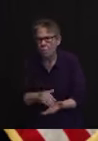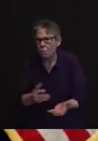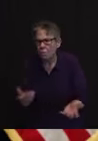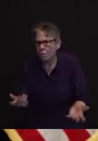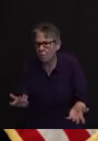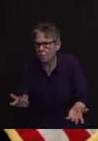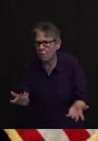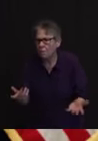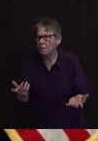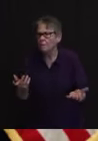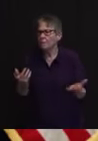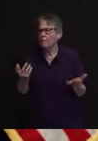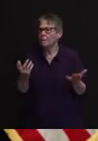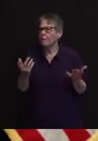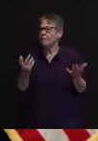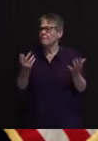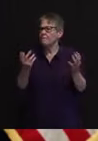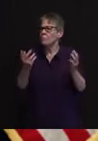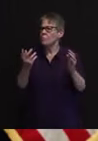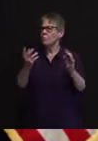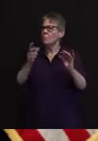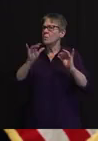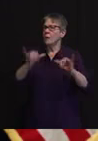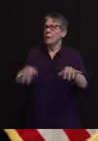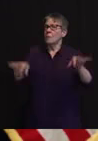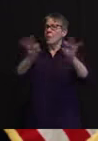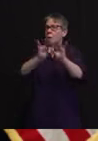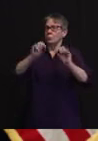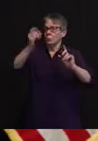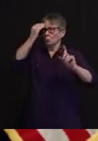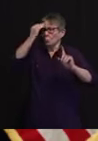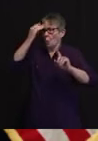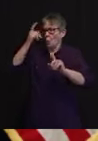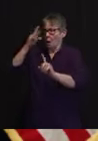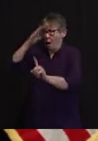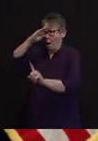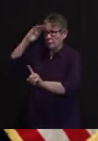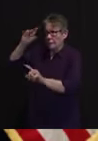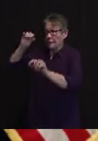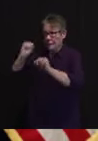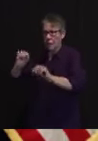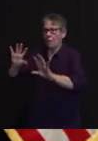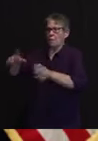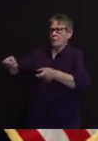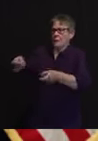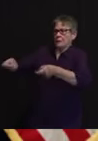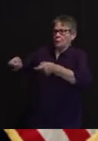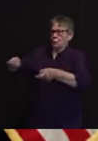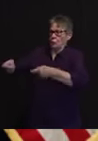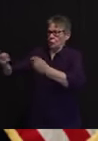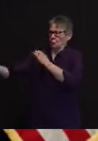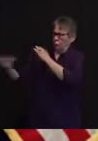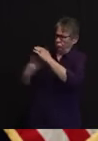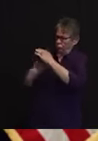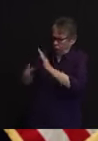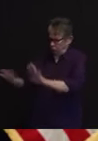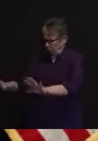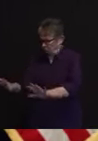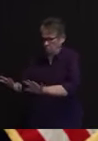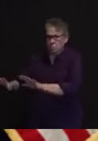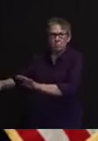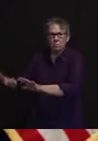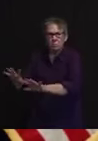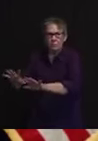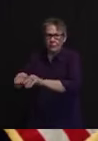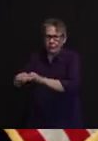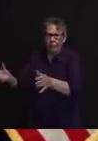House talking with their team on this exact topic, and my guess is there'll be more of that. Please. If I may just follow.